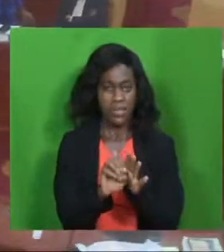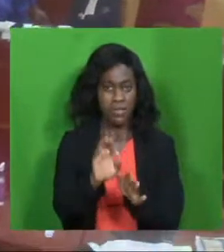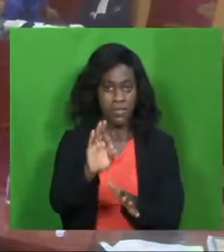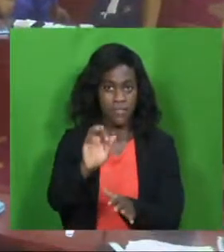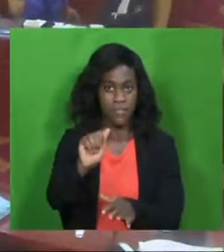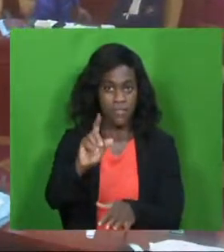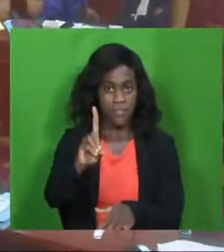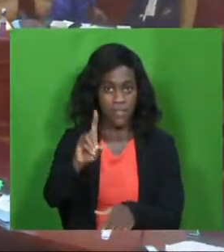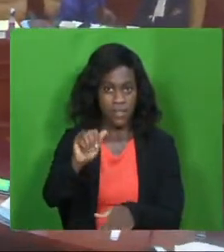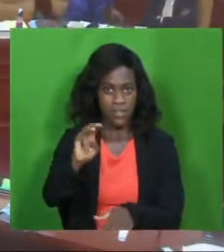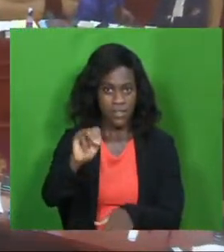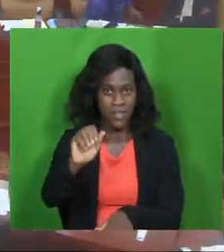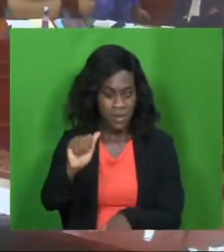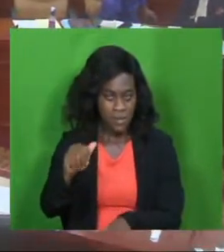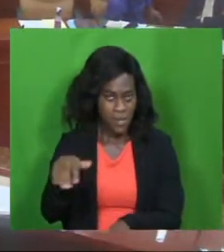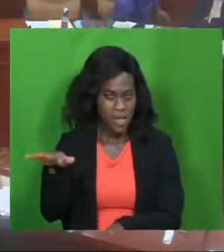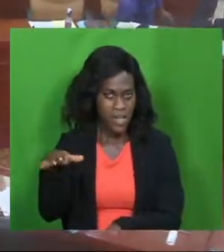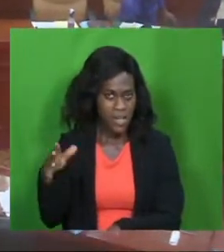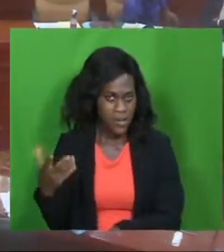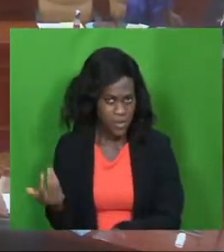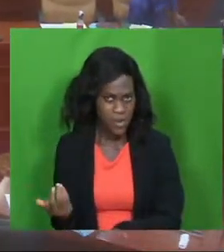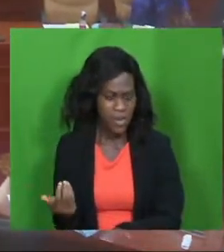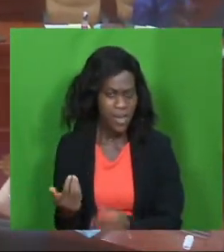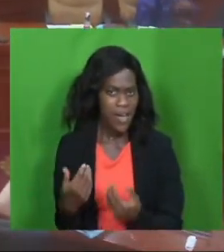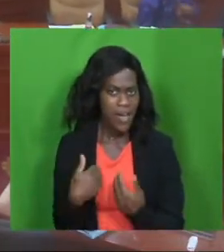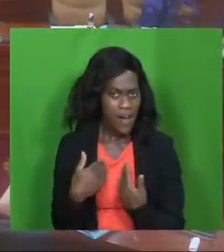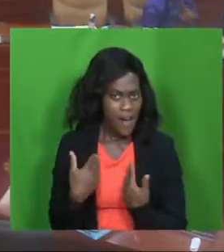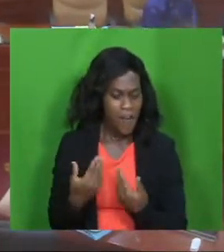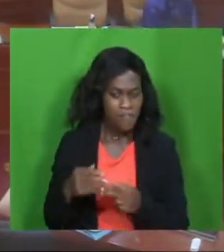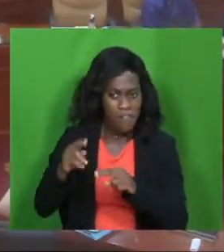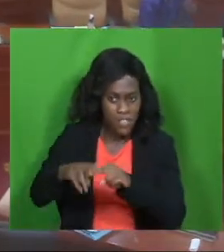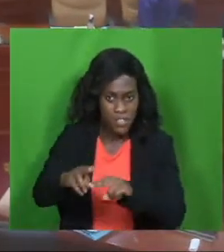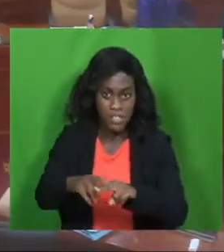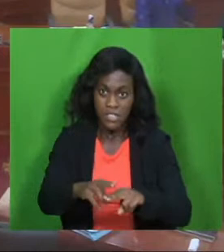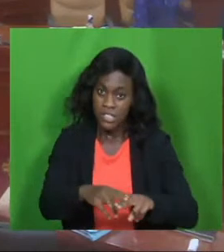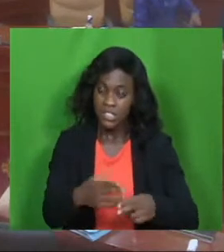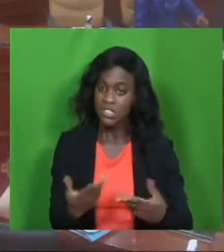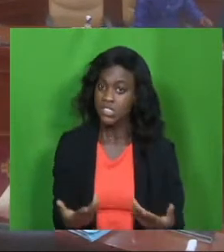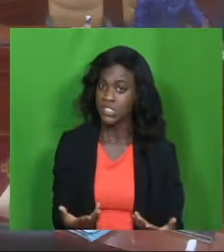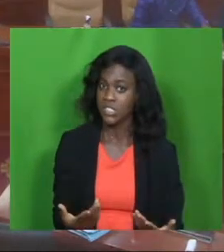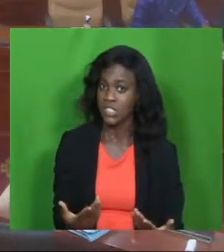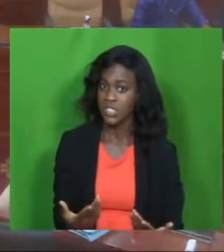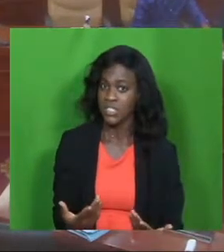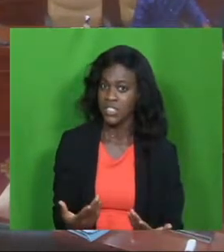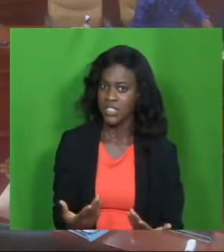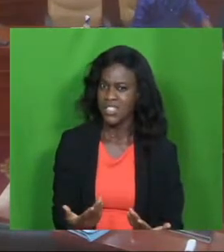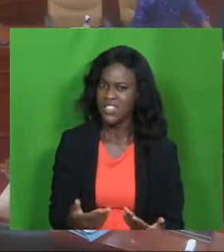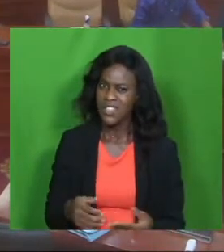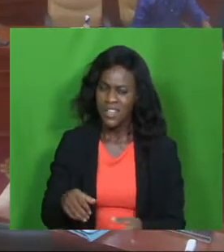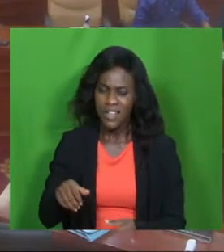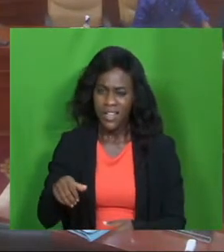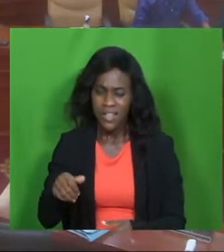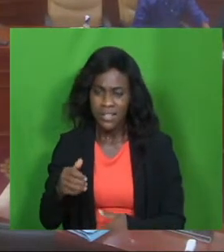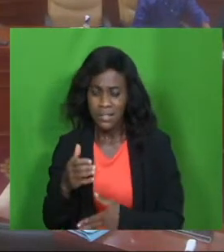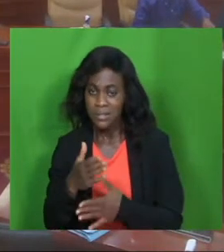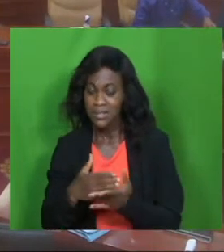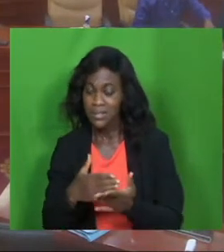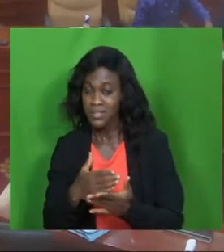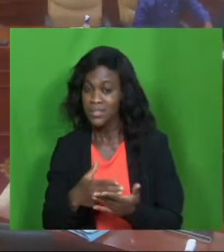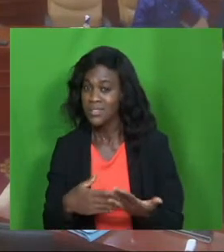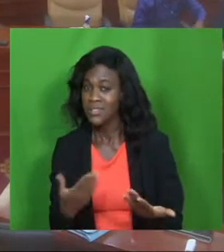are used there is also seats provisions provided. And Mr. Speaker, in some of